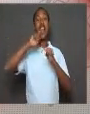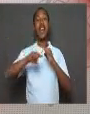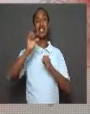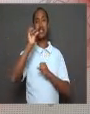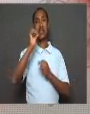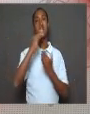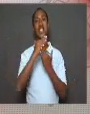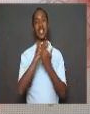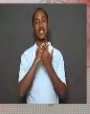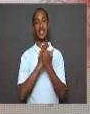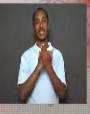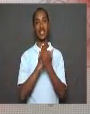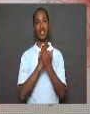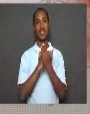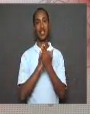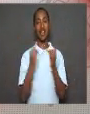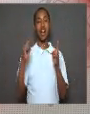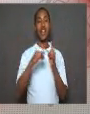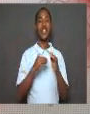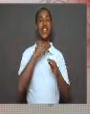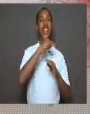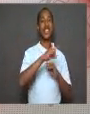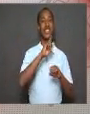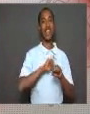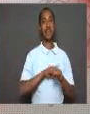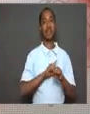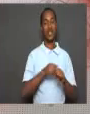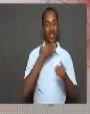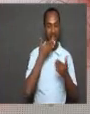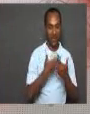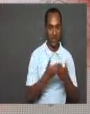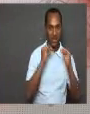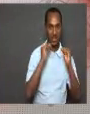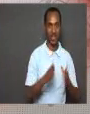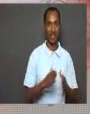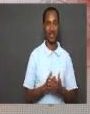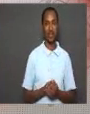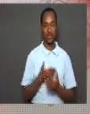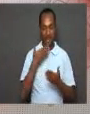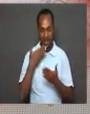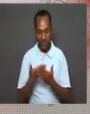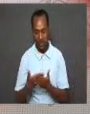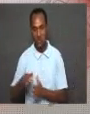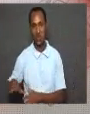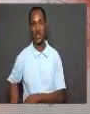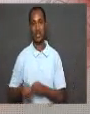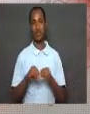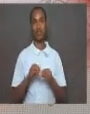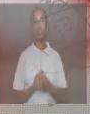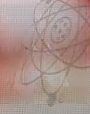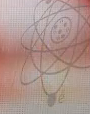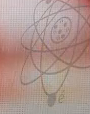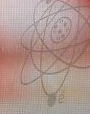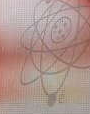lessons. Until next time, thank you, teacher. Thank you, students.